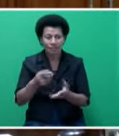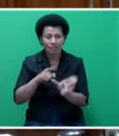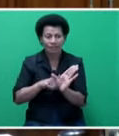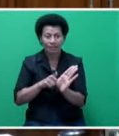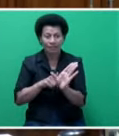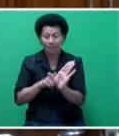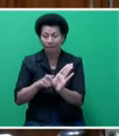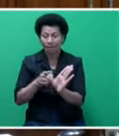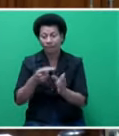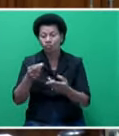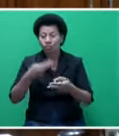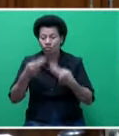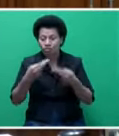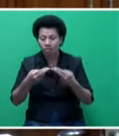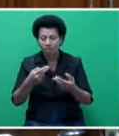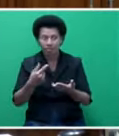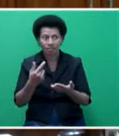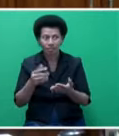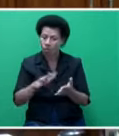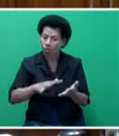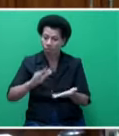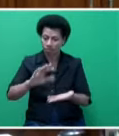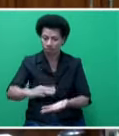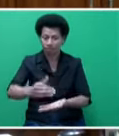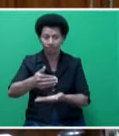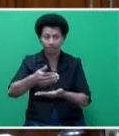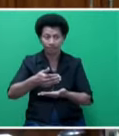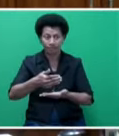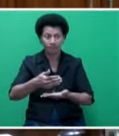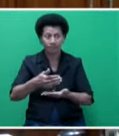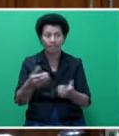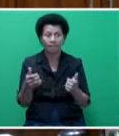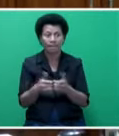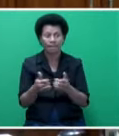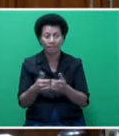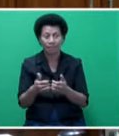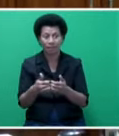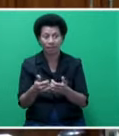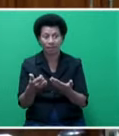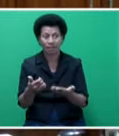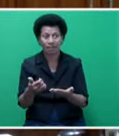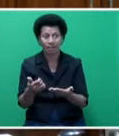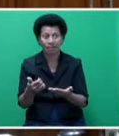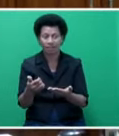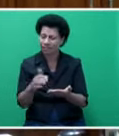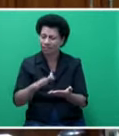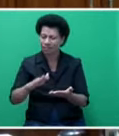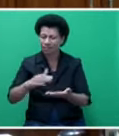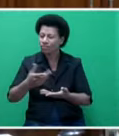on Princess Road. The entire thing was given to me in a paper glazed